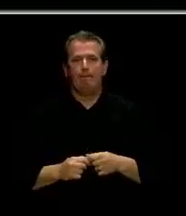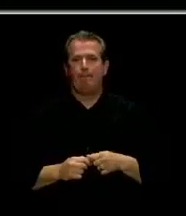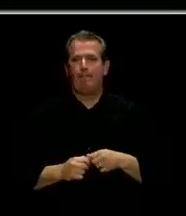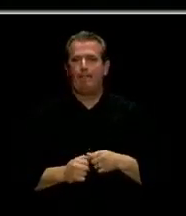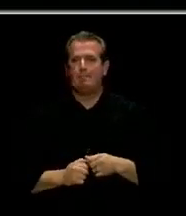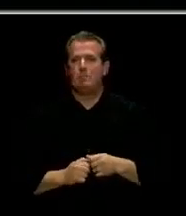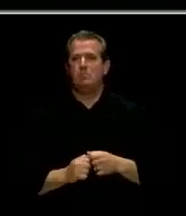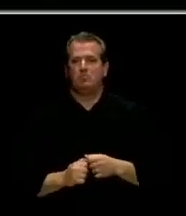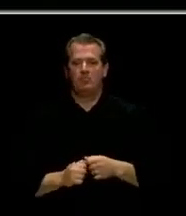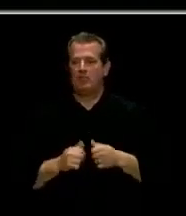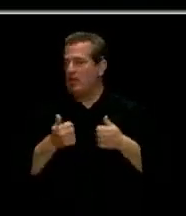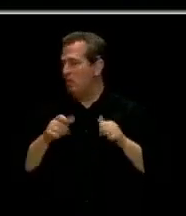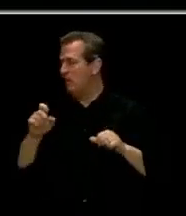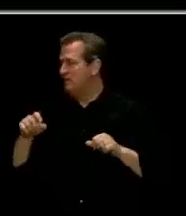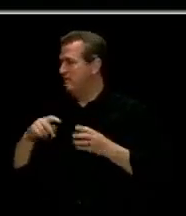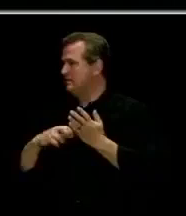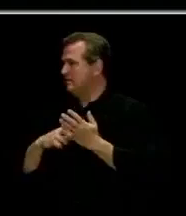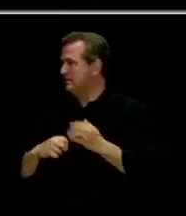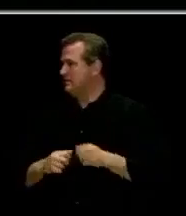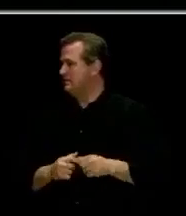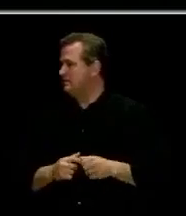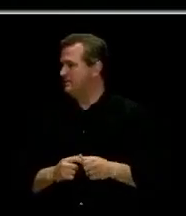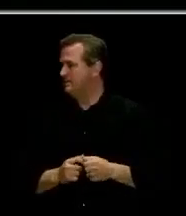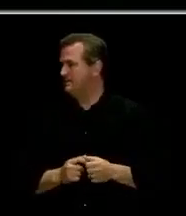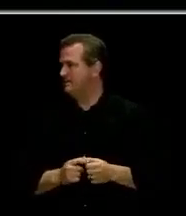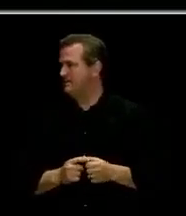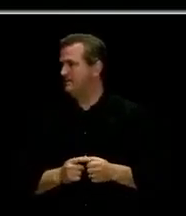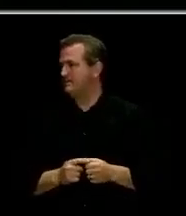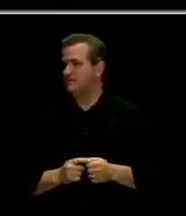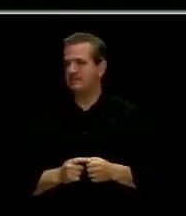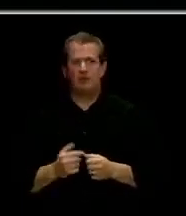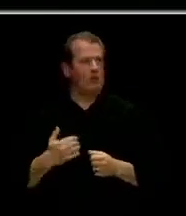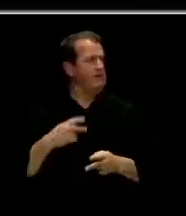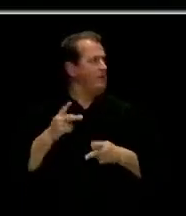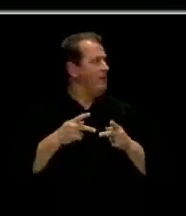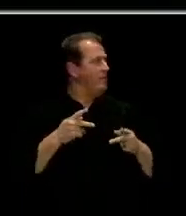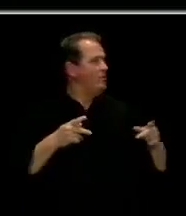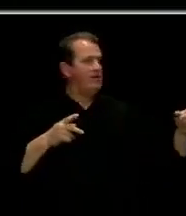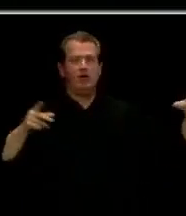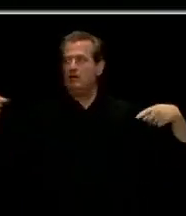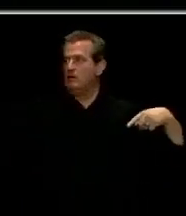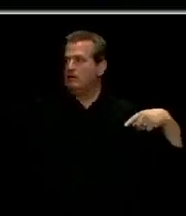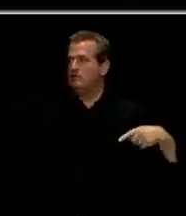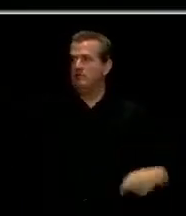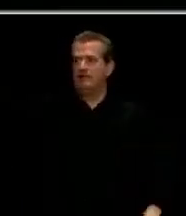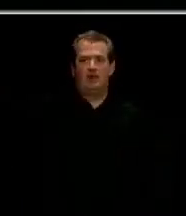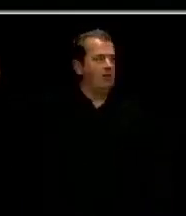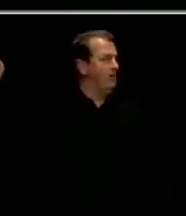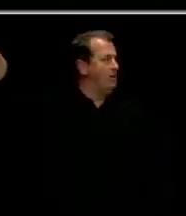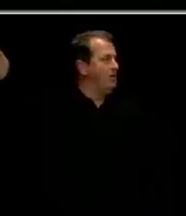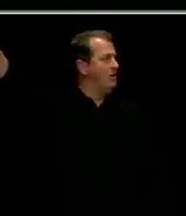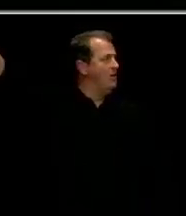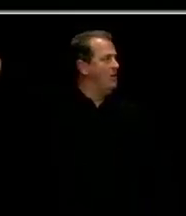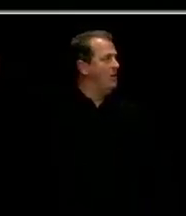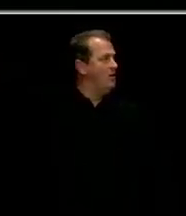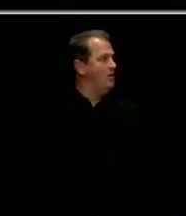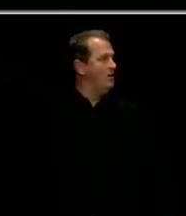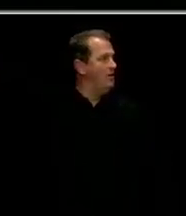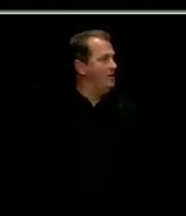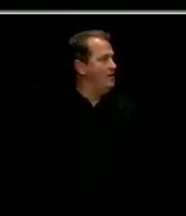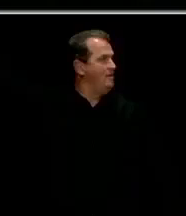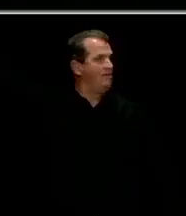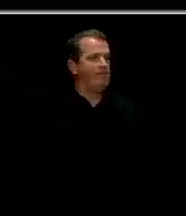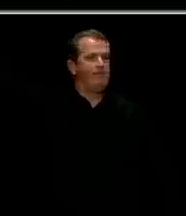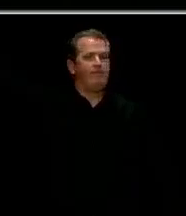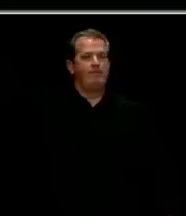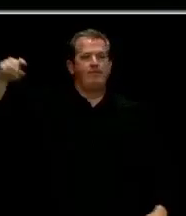Anybody else? Youth council members, James, we've got some people over here. All right, go. Alex,